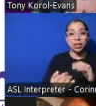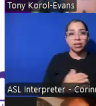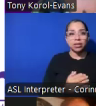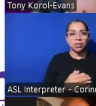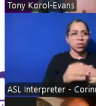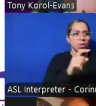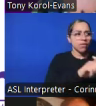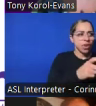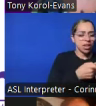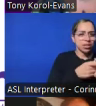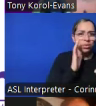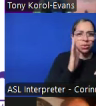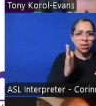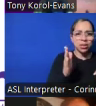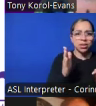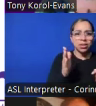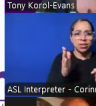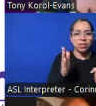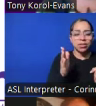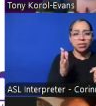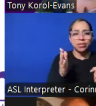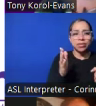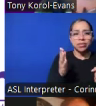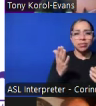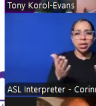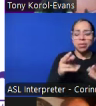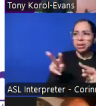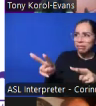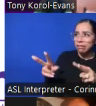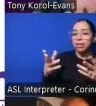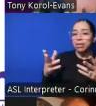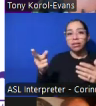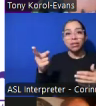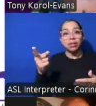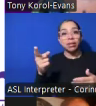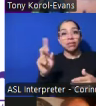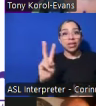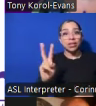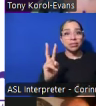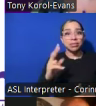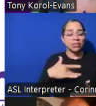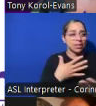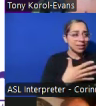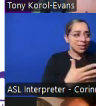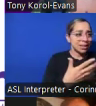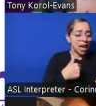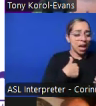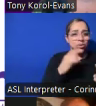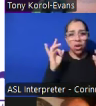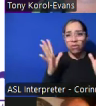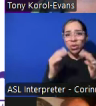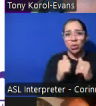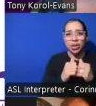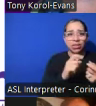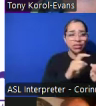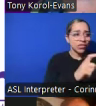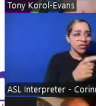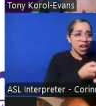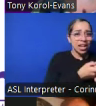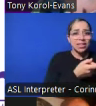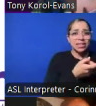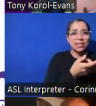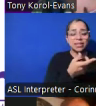walked away from my friends. I can't turn back to them. I was horrible to them because this person told me they really didn't have my best interests at